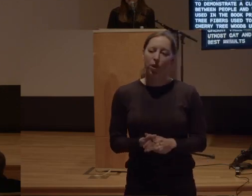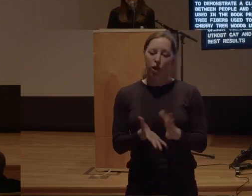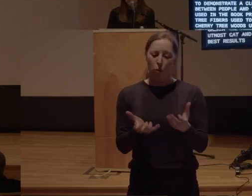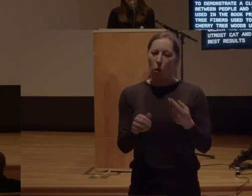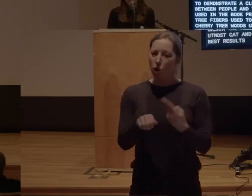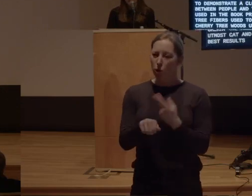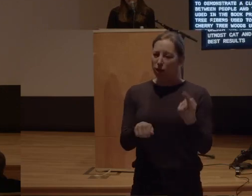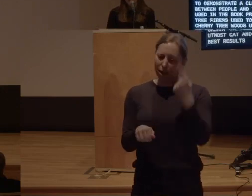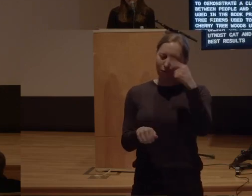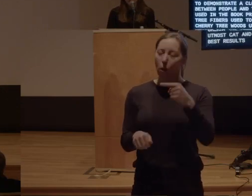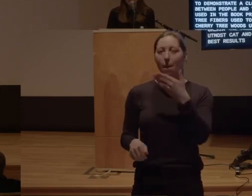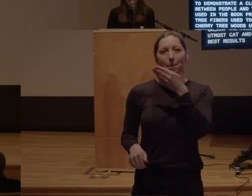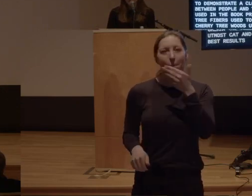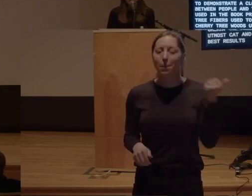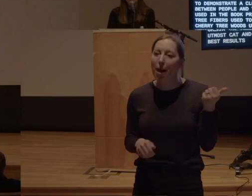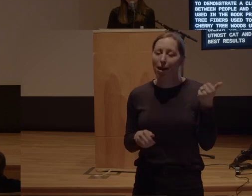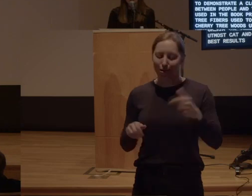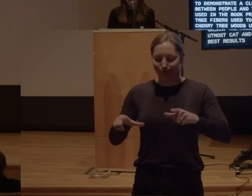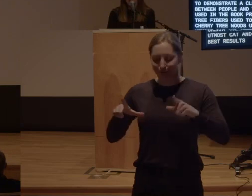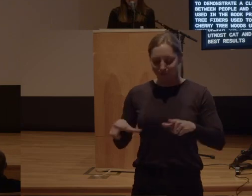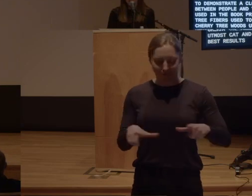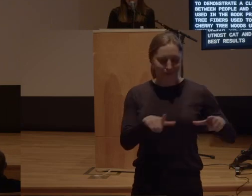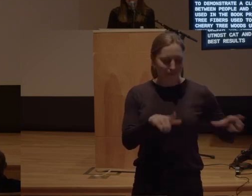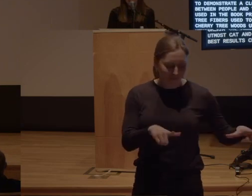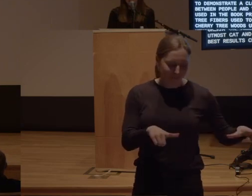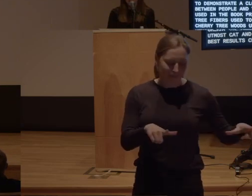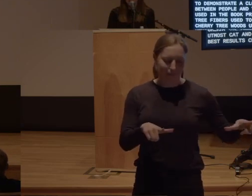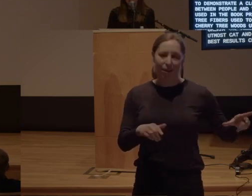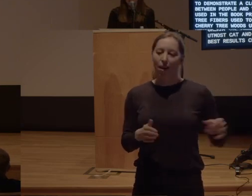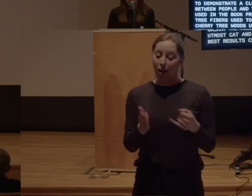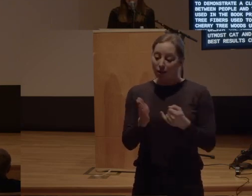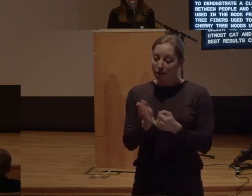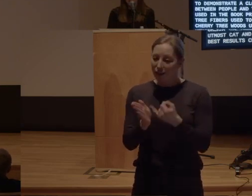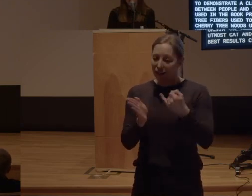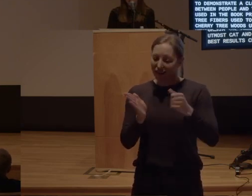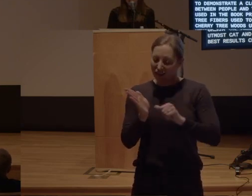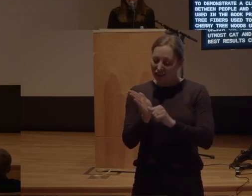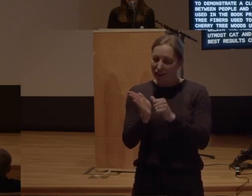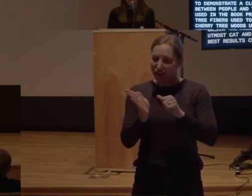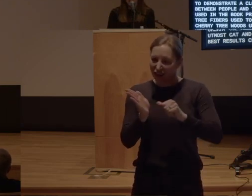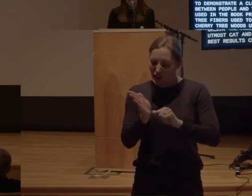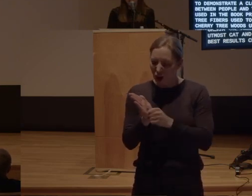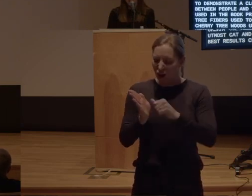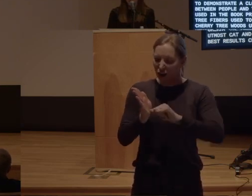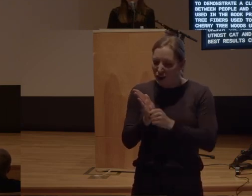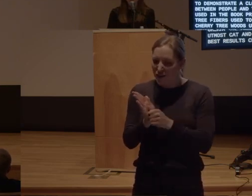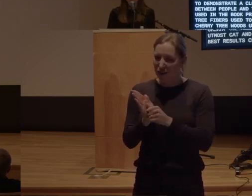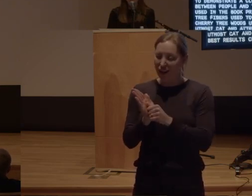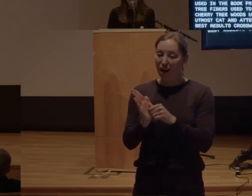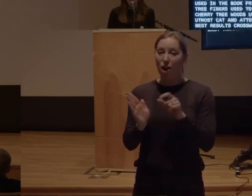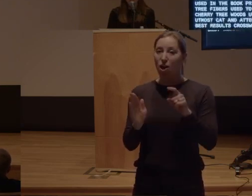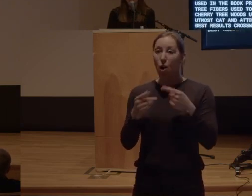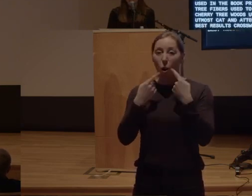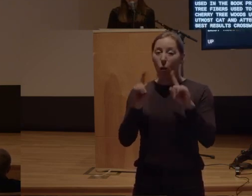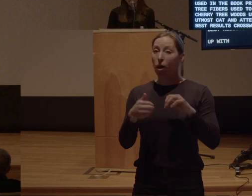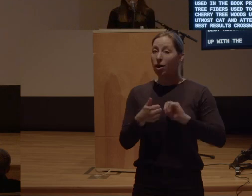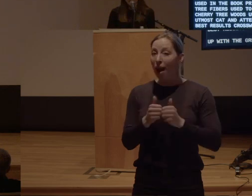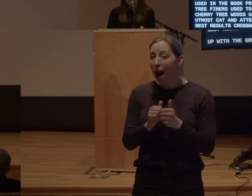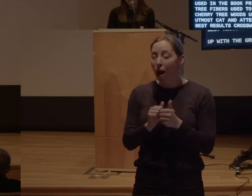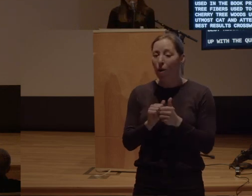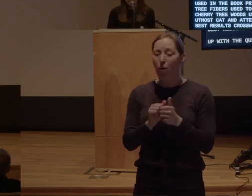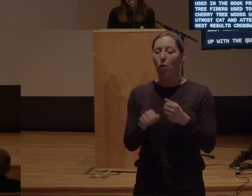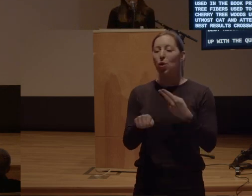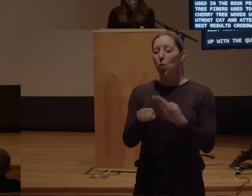results. Craftsmen responsible for carving the artist's initial design into woodblocks had to work with the grain of the